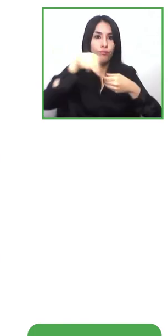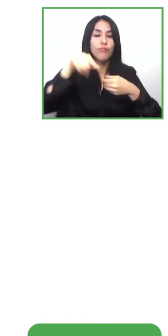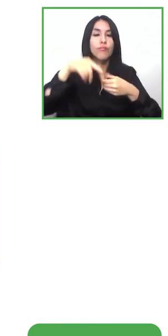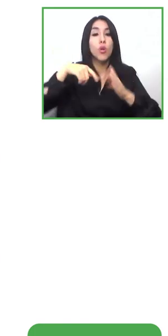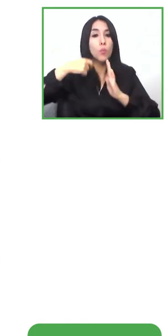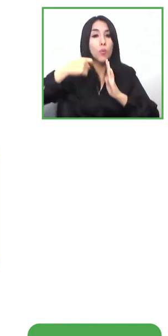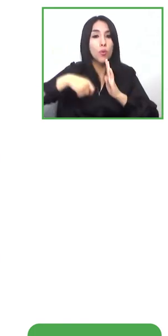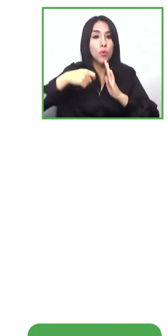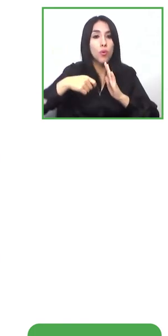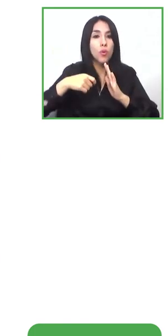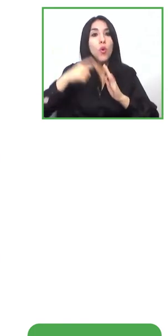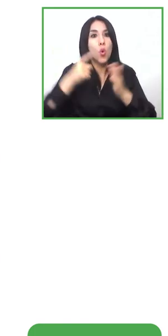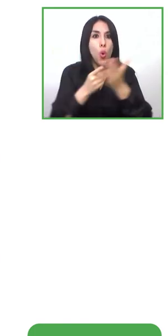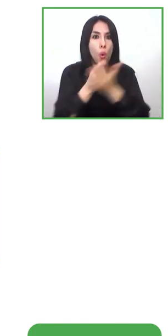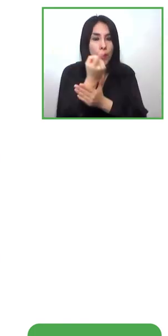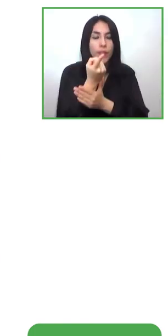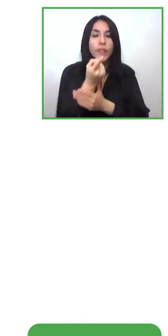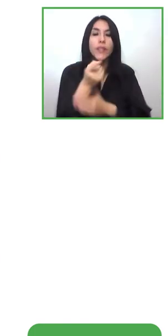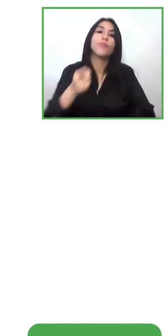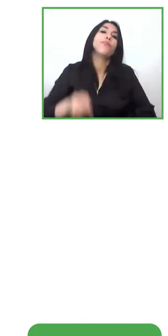opportunity to